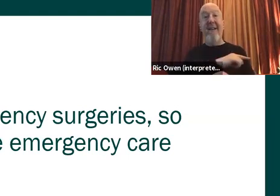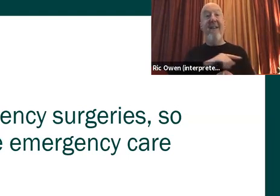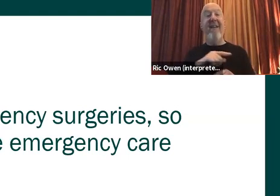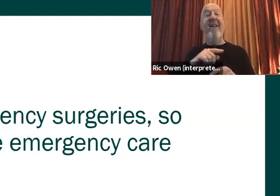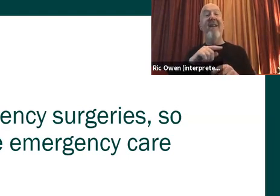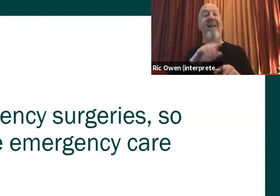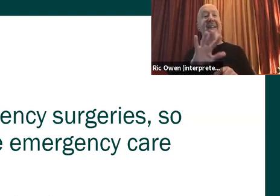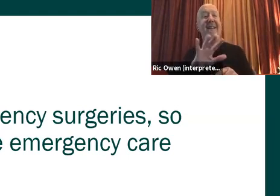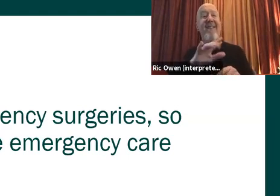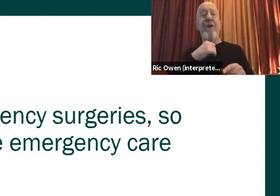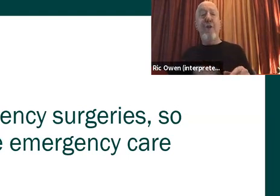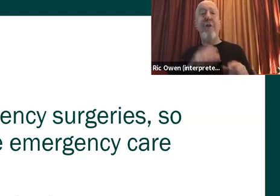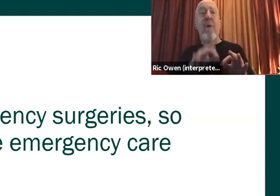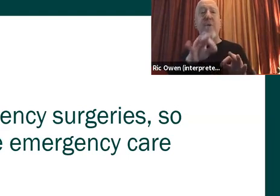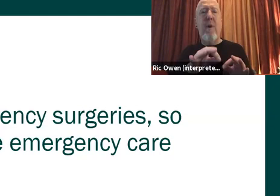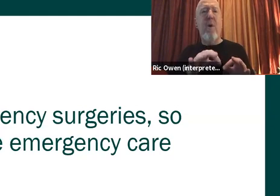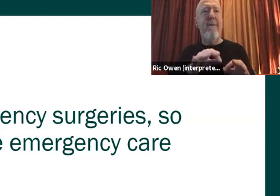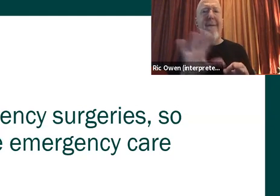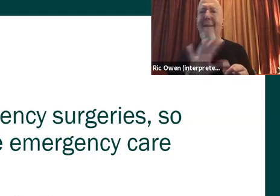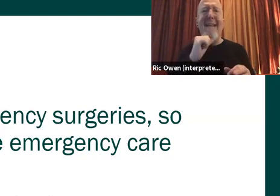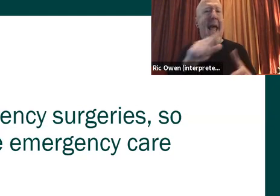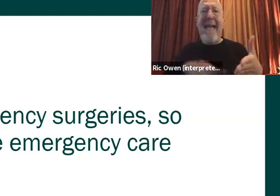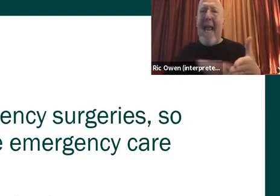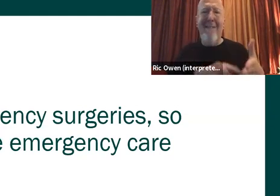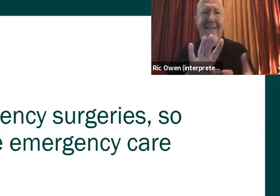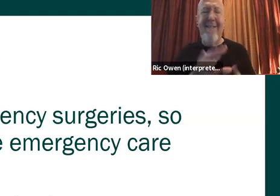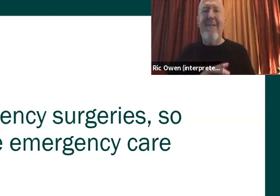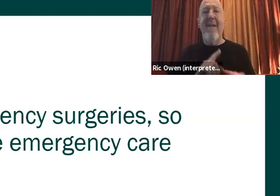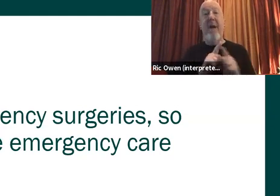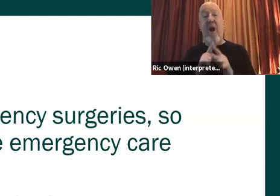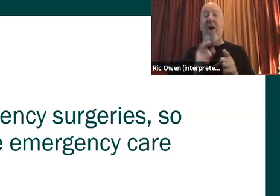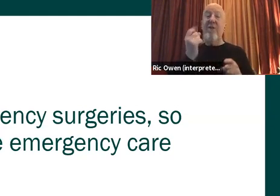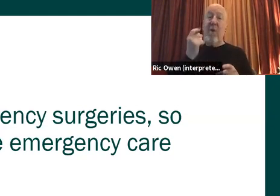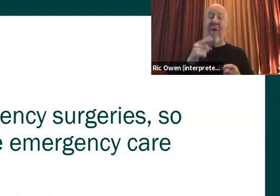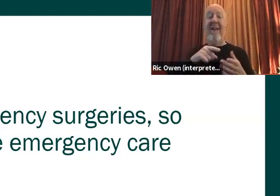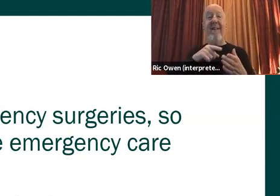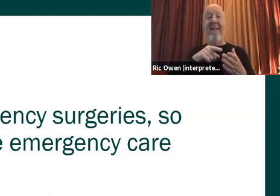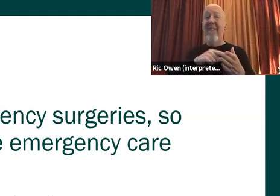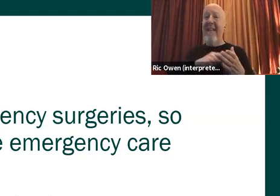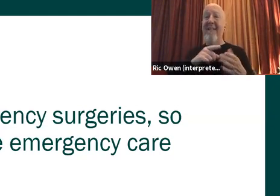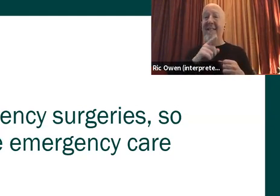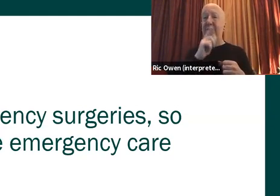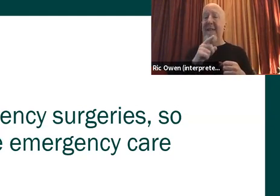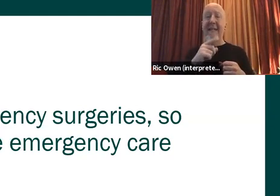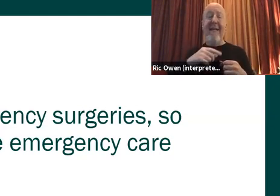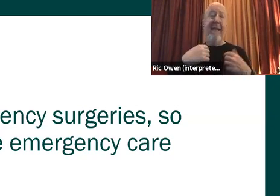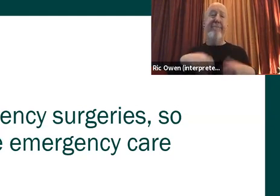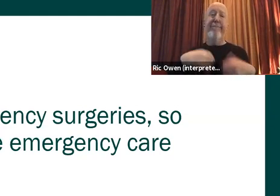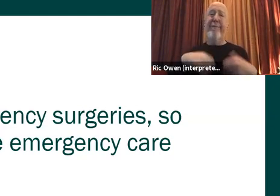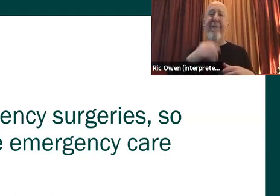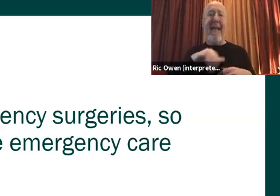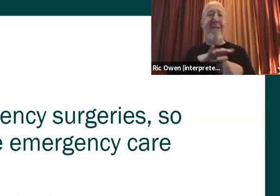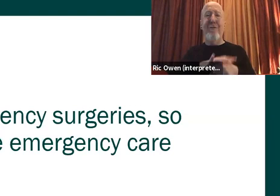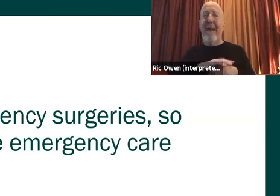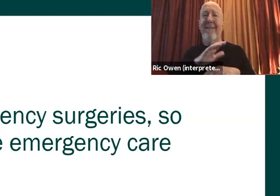not canceled. That being said, of course, this is incredibly taxing on folks' mental